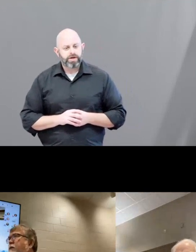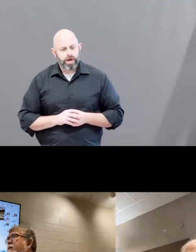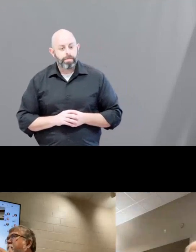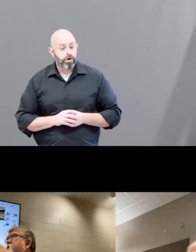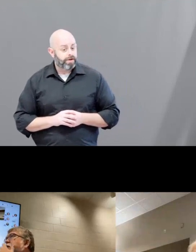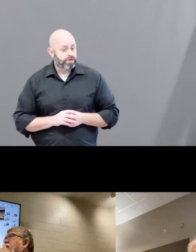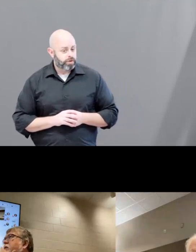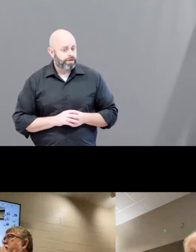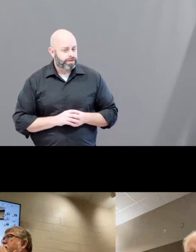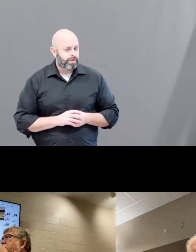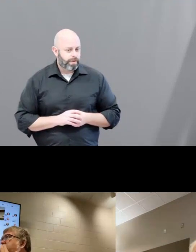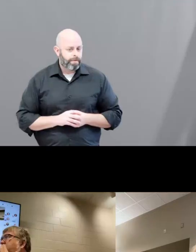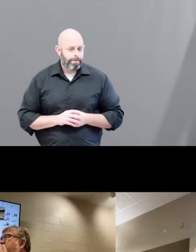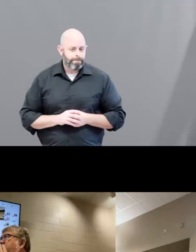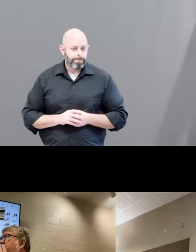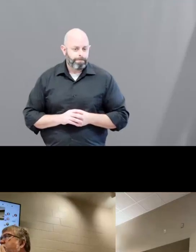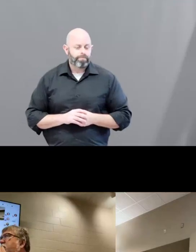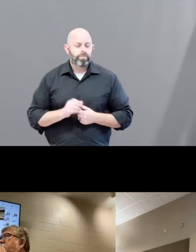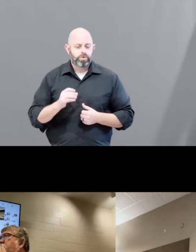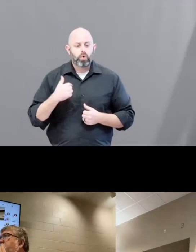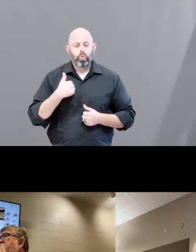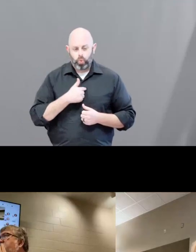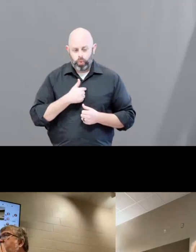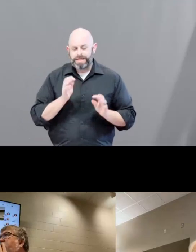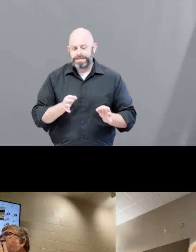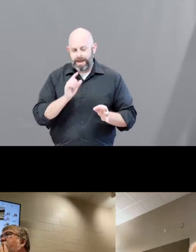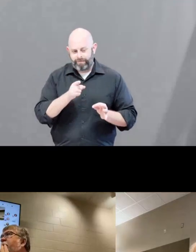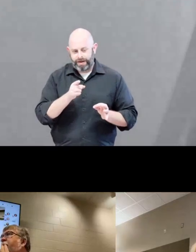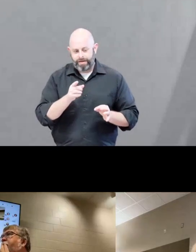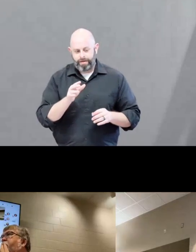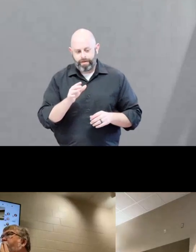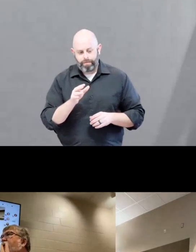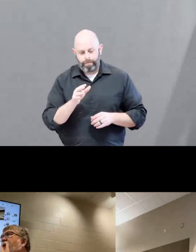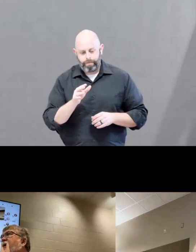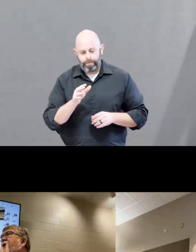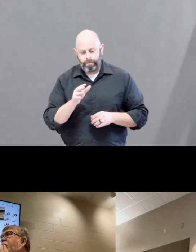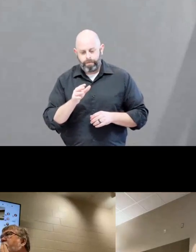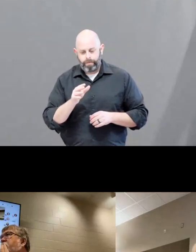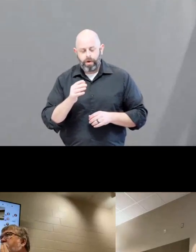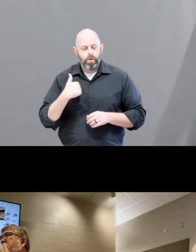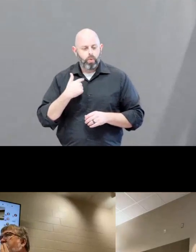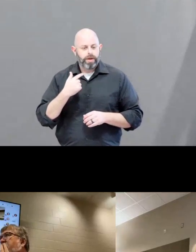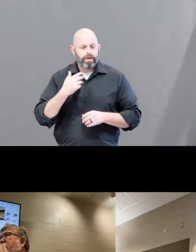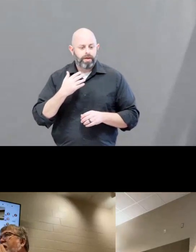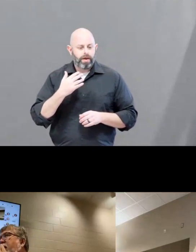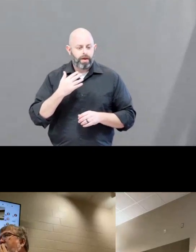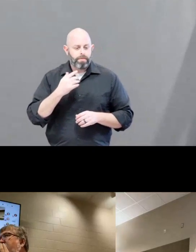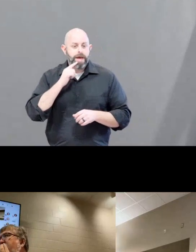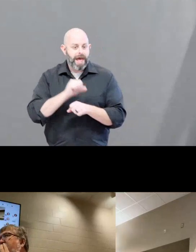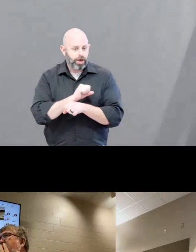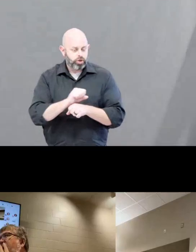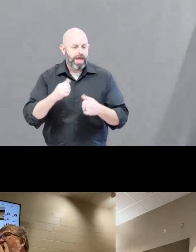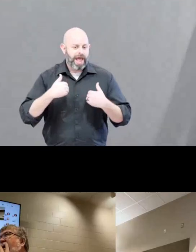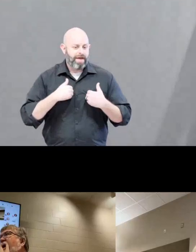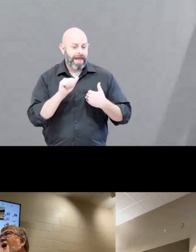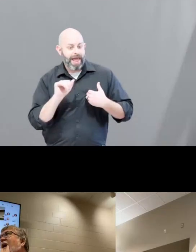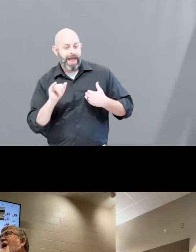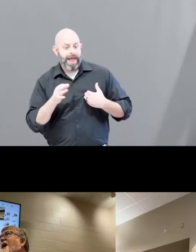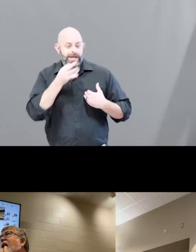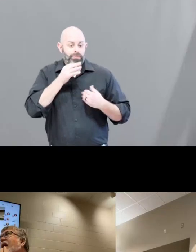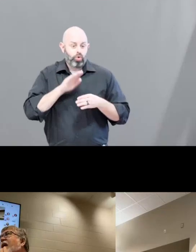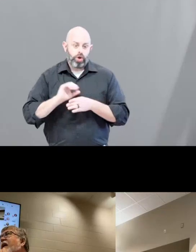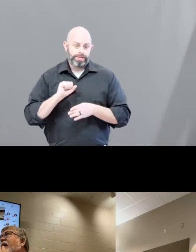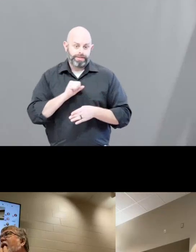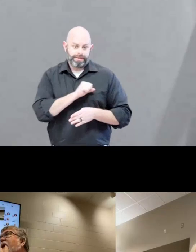programs and things that could help our deaf students. So we definitely, we actually have a AI expert on